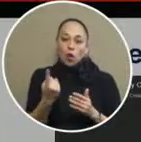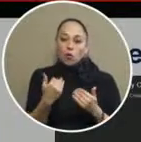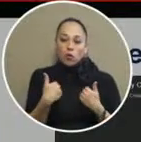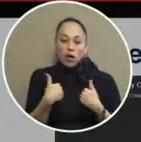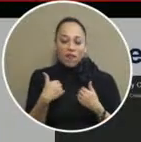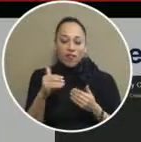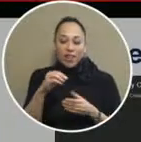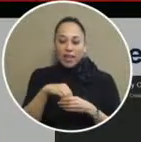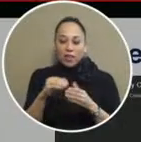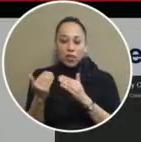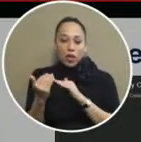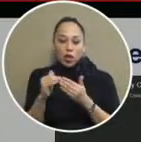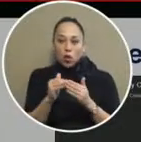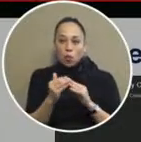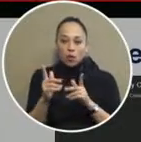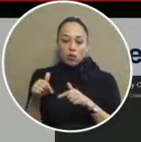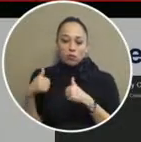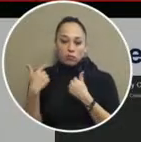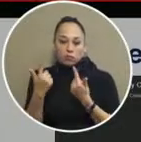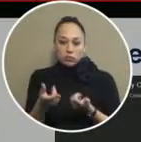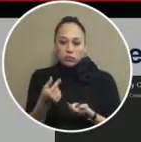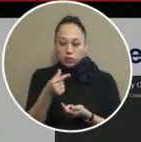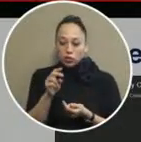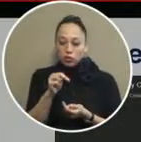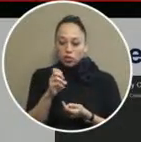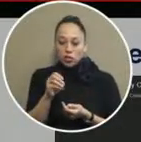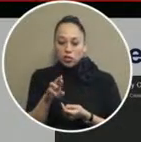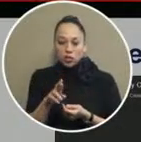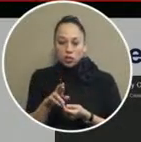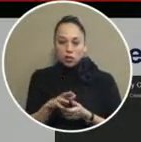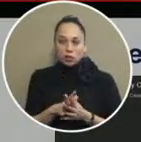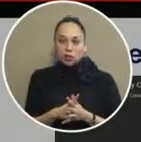in the community as far as the gender breakdown.